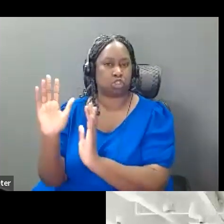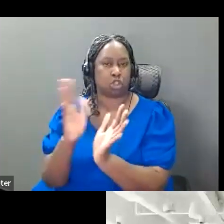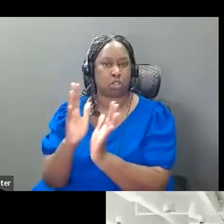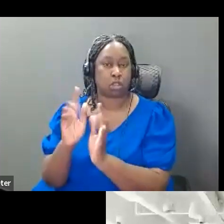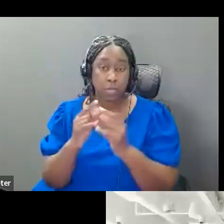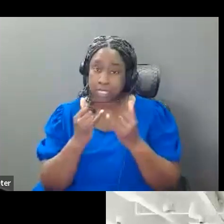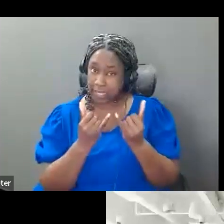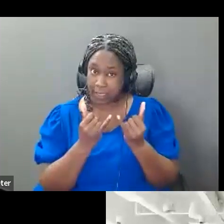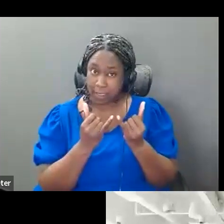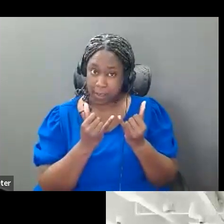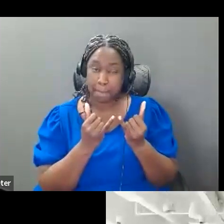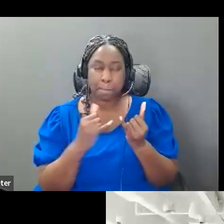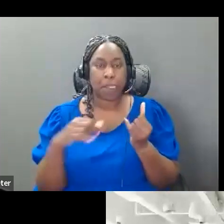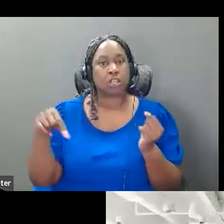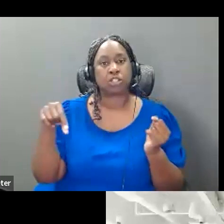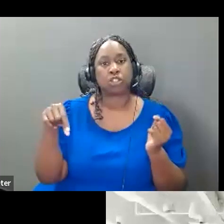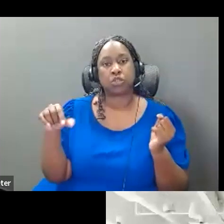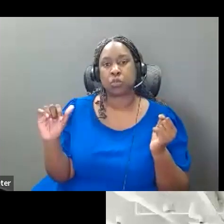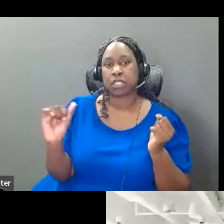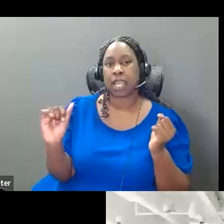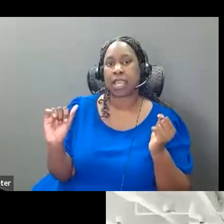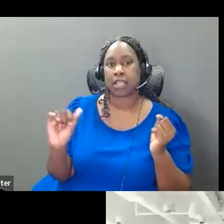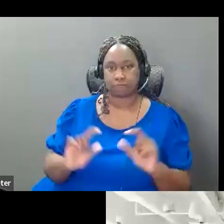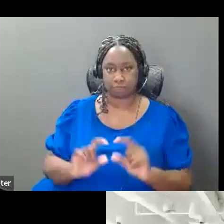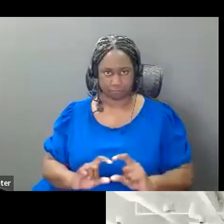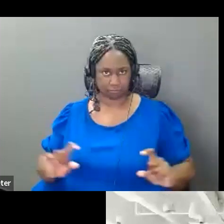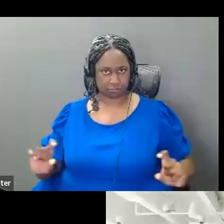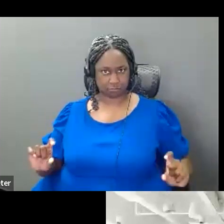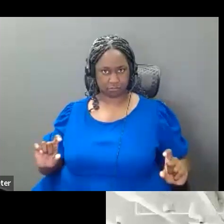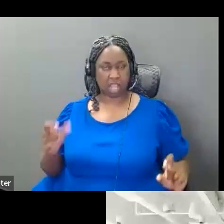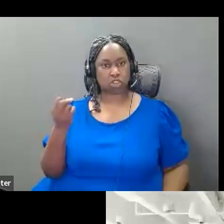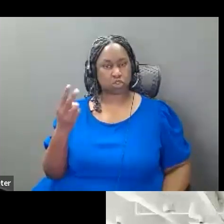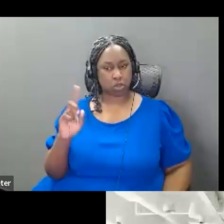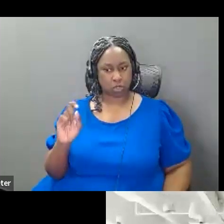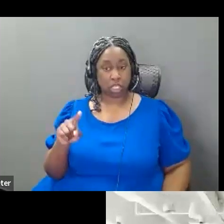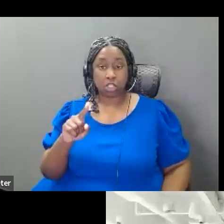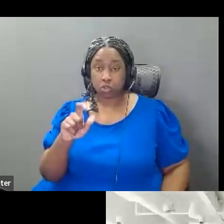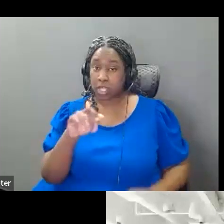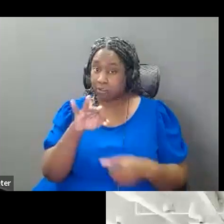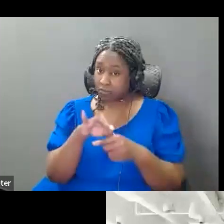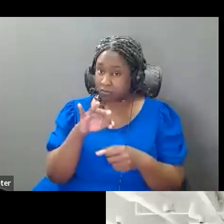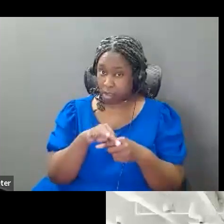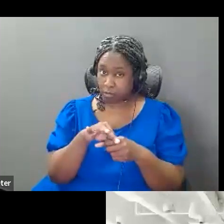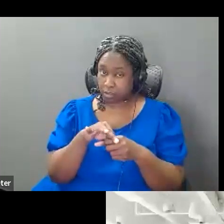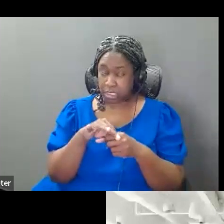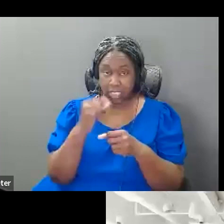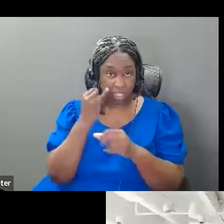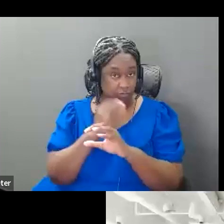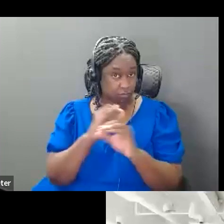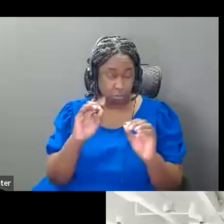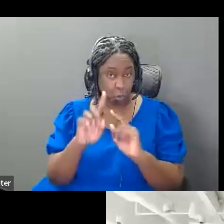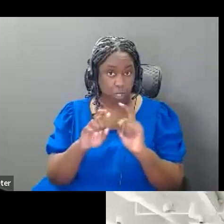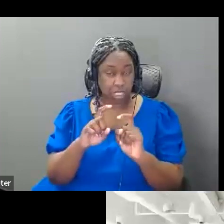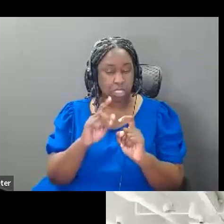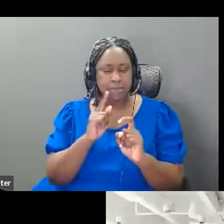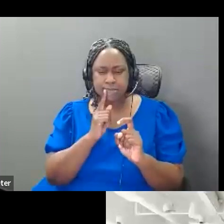now, please go into the Q&A box at the bottom of Zoom here. There's about 12 questions here. You can vote for them. Even if you don't have a question, you can take a look through